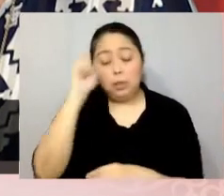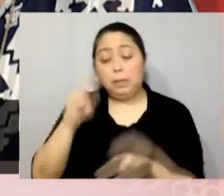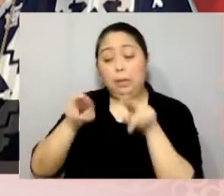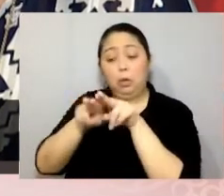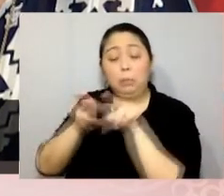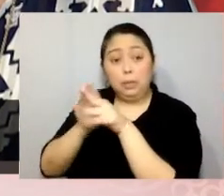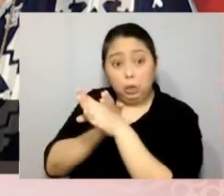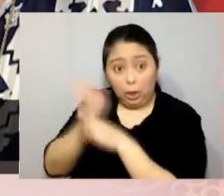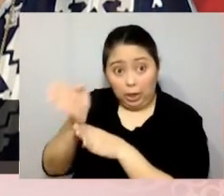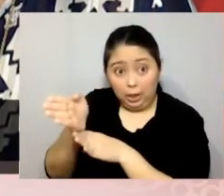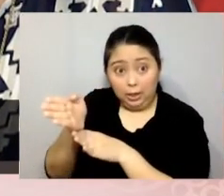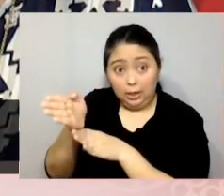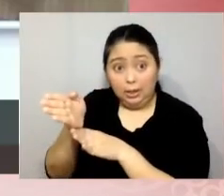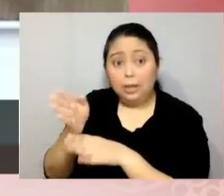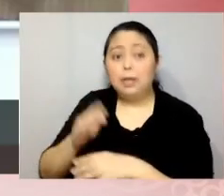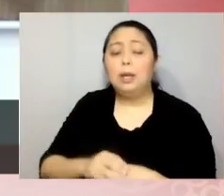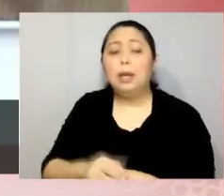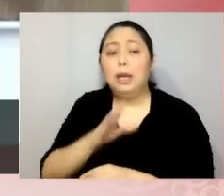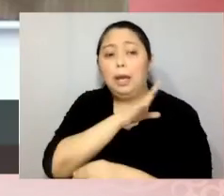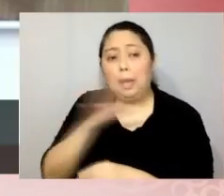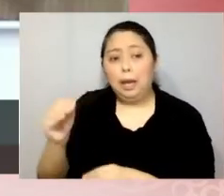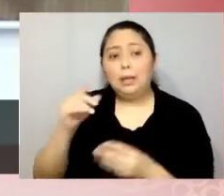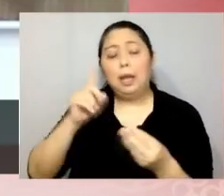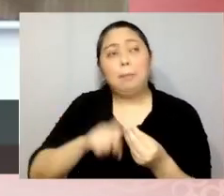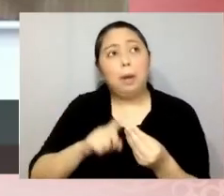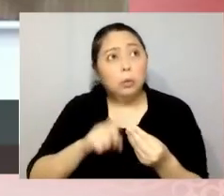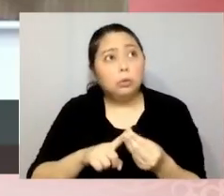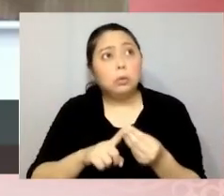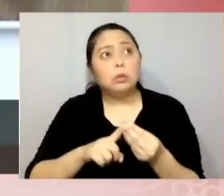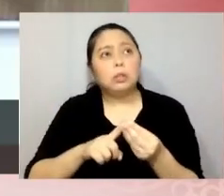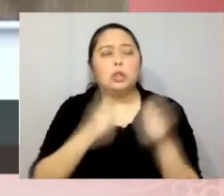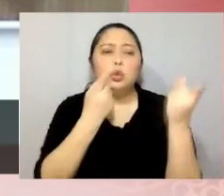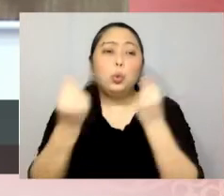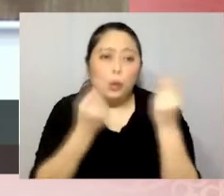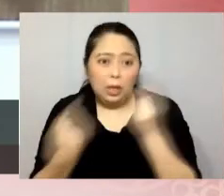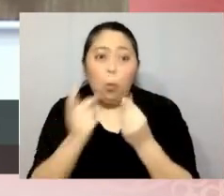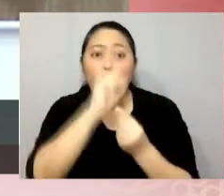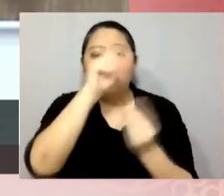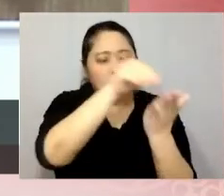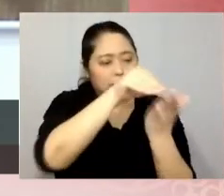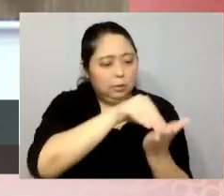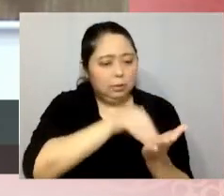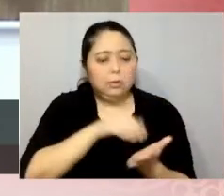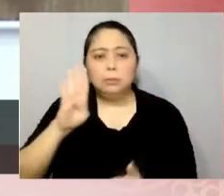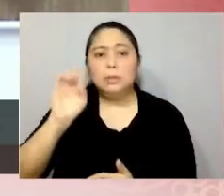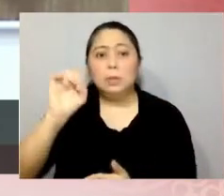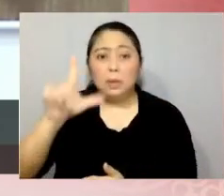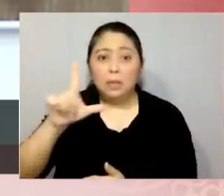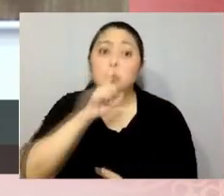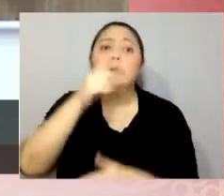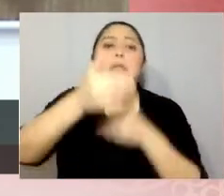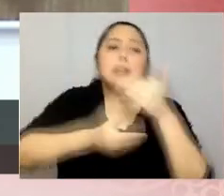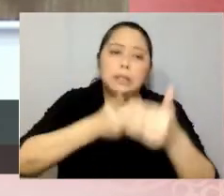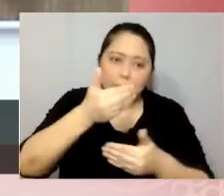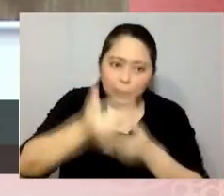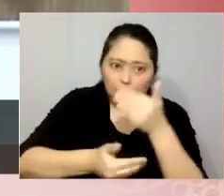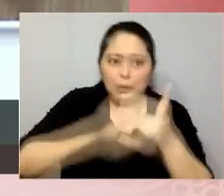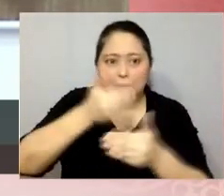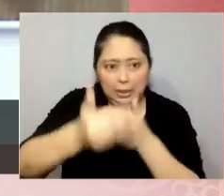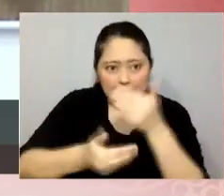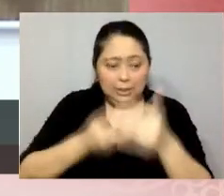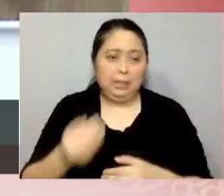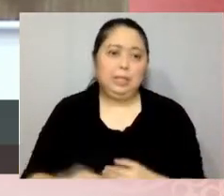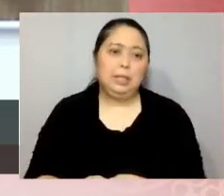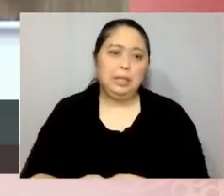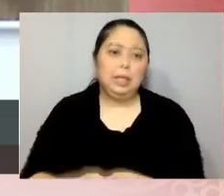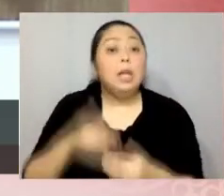track as a implementation of the provisions of Bangsamoro Organic Law. Process po naman po yan eh. Ang